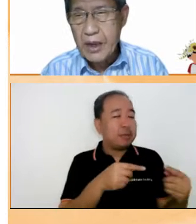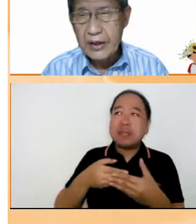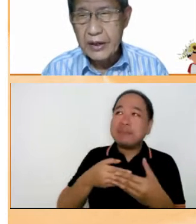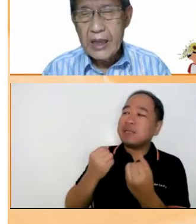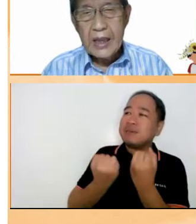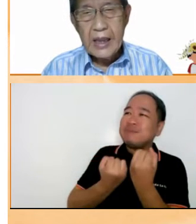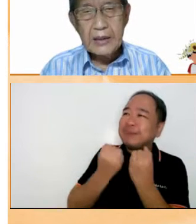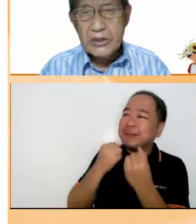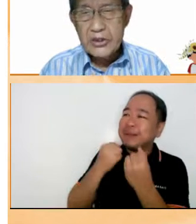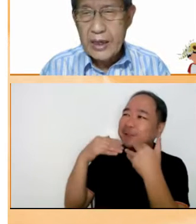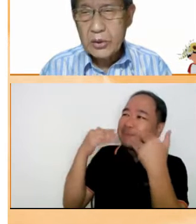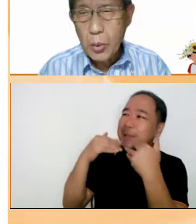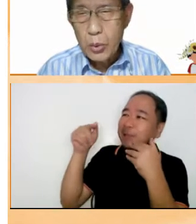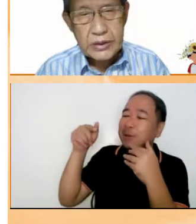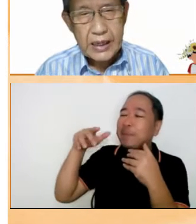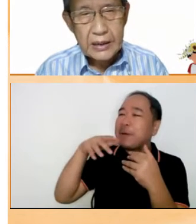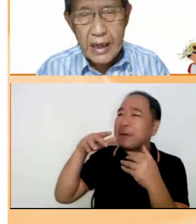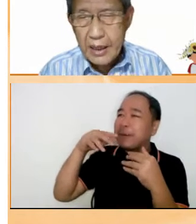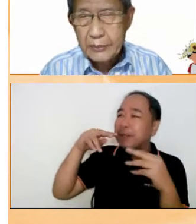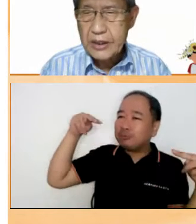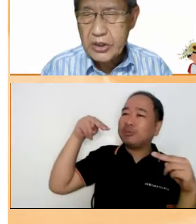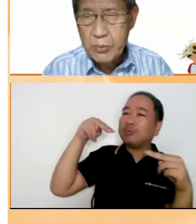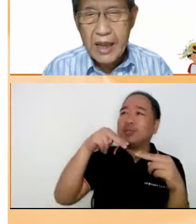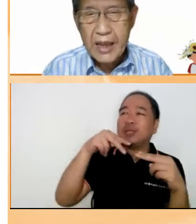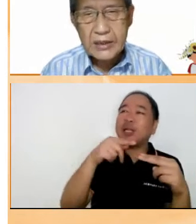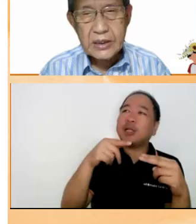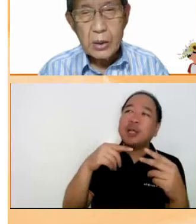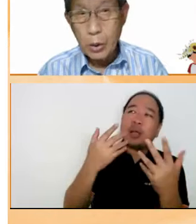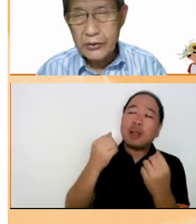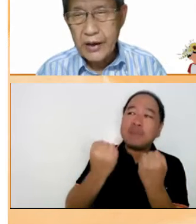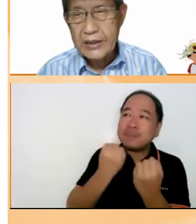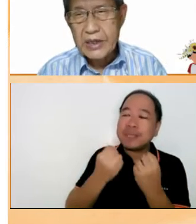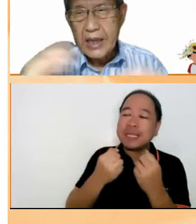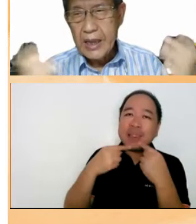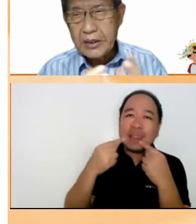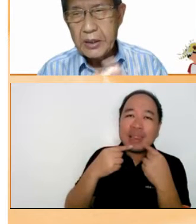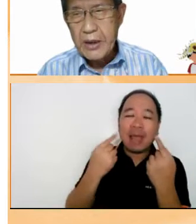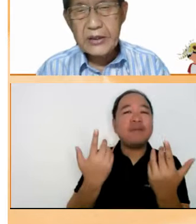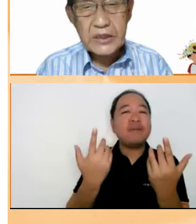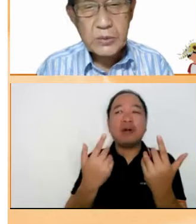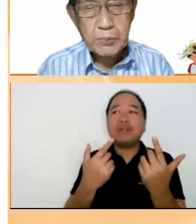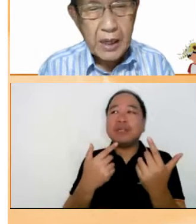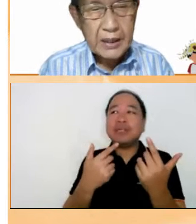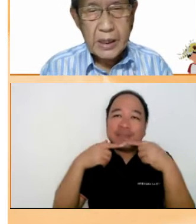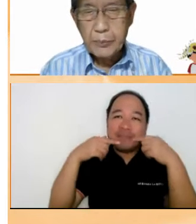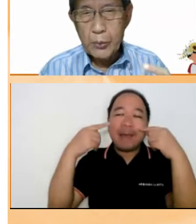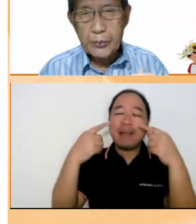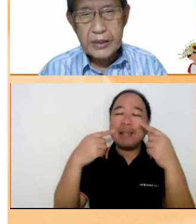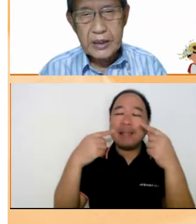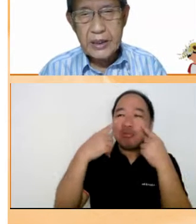the mother, and the child coos and laughs and smiles or cries, and the mother